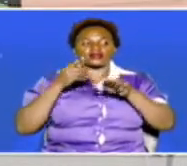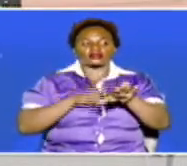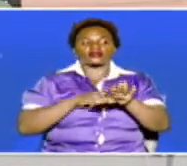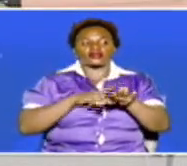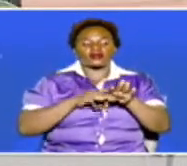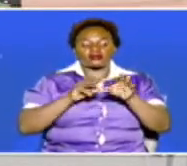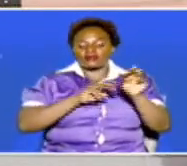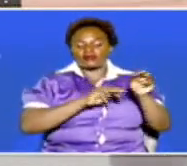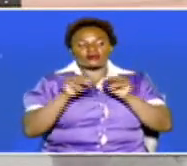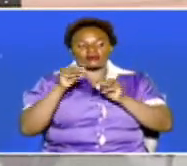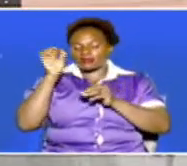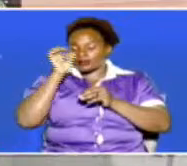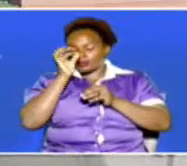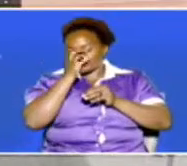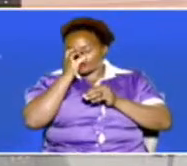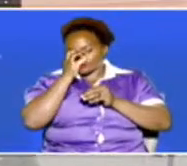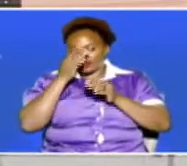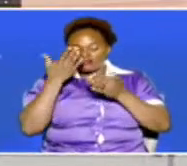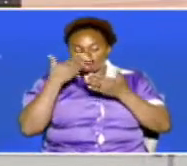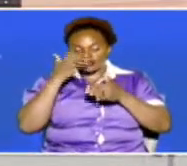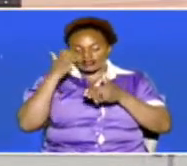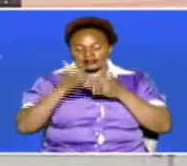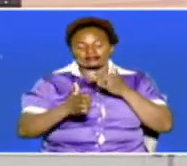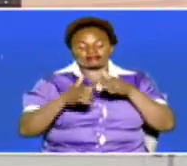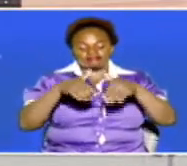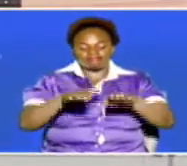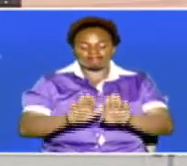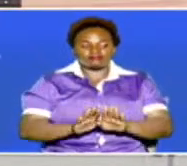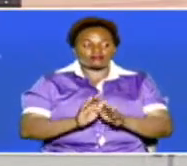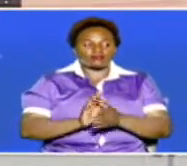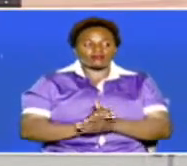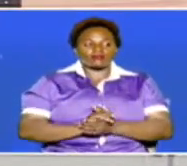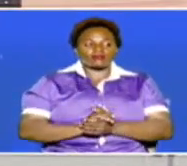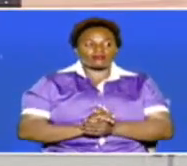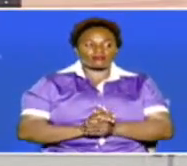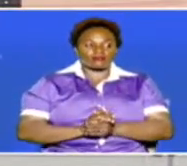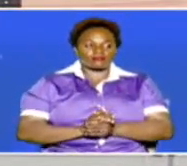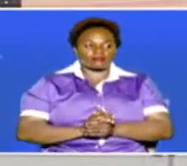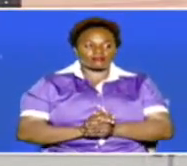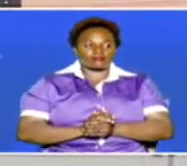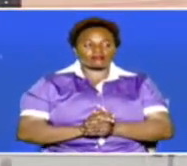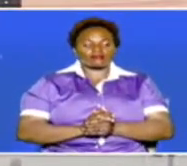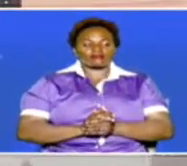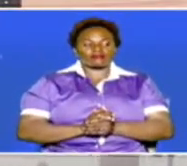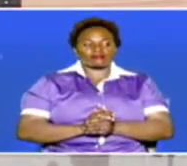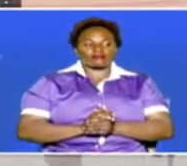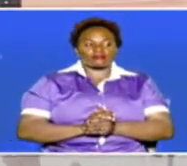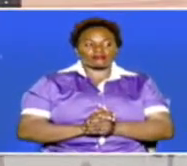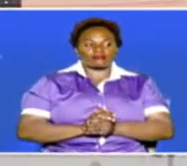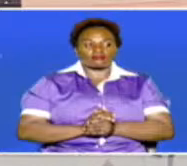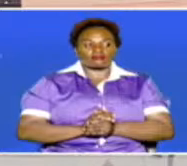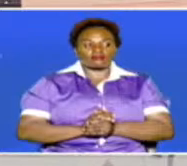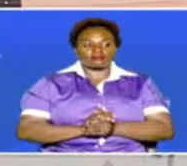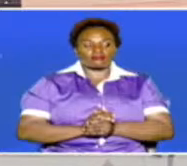before it is moved to Othaya for interment. Emmanuel To, KTN News, Nyayo National Stadium, Nairobi.